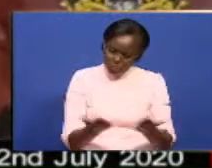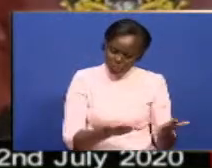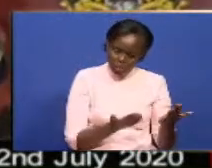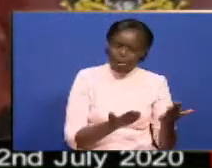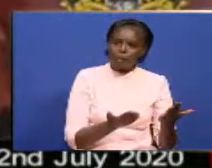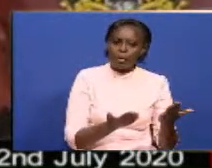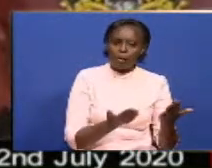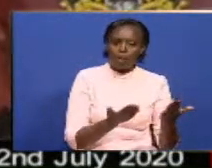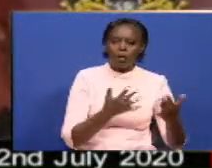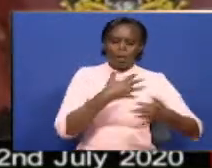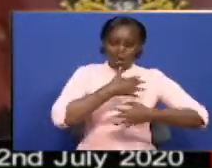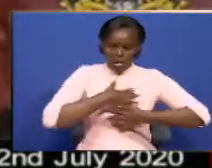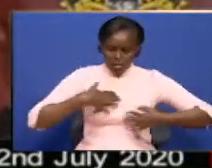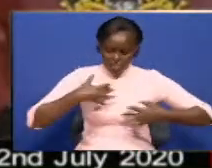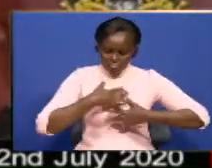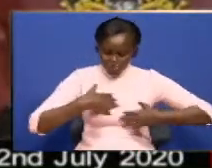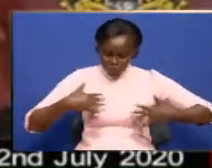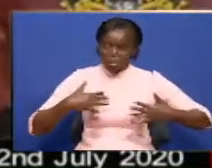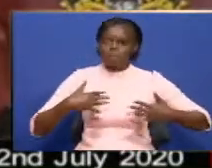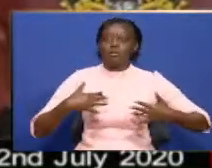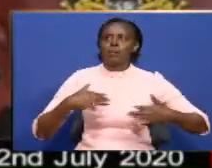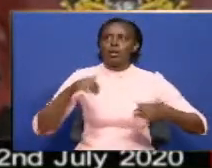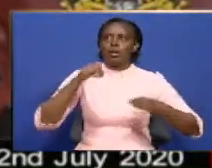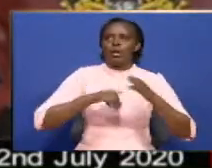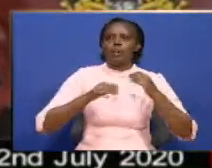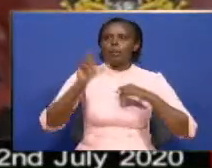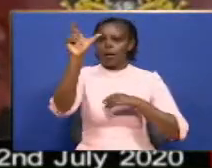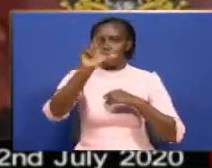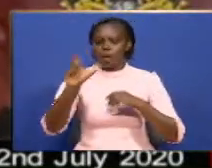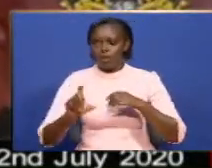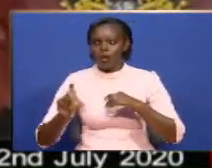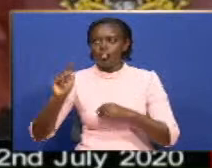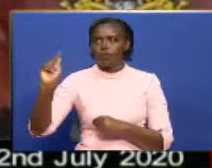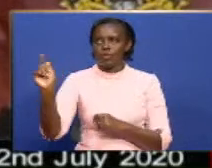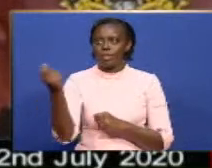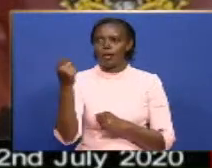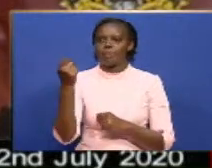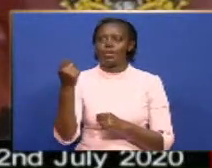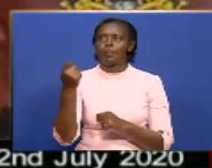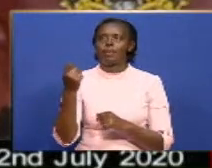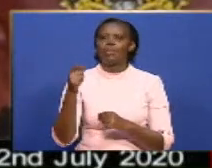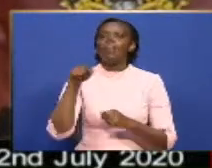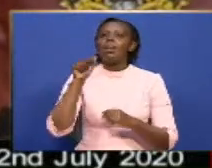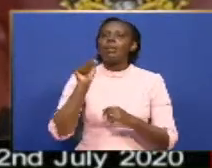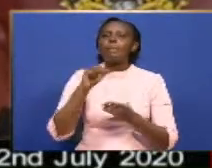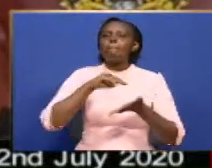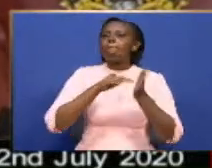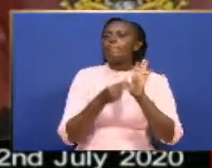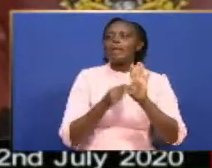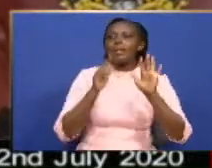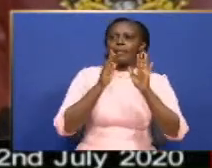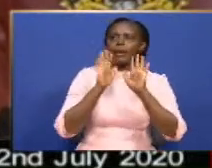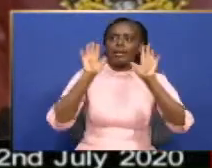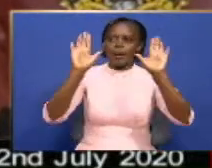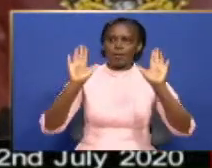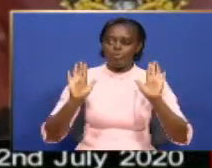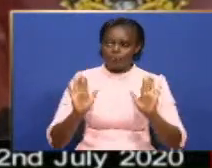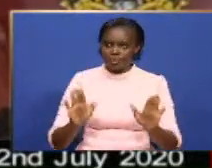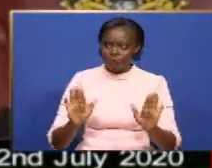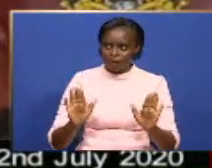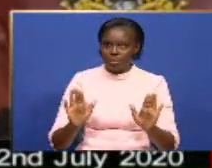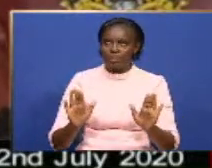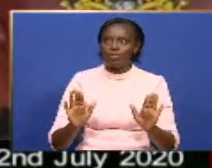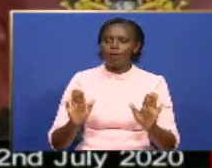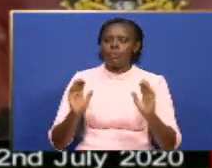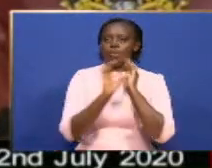of refugees in this region, Madam Speaker. And it is therefore very important that